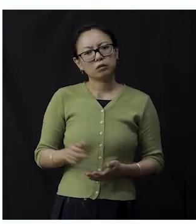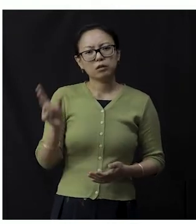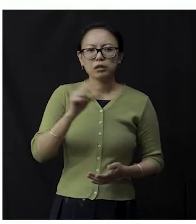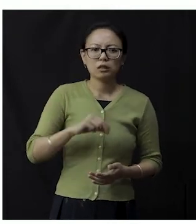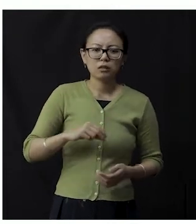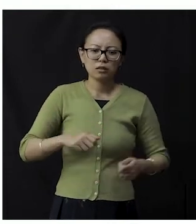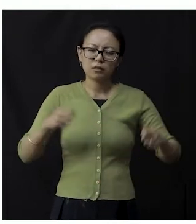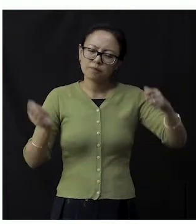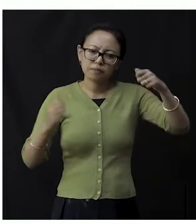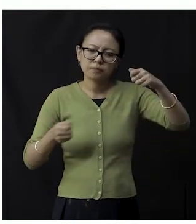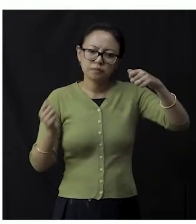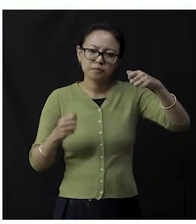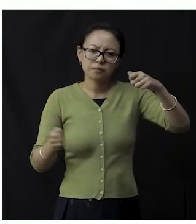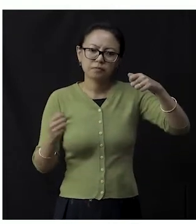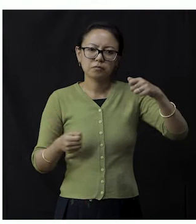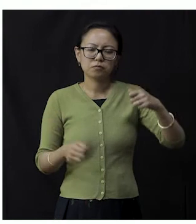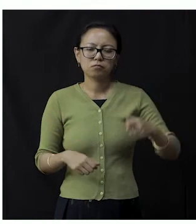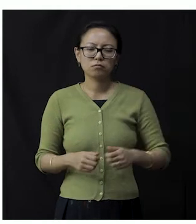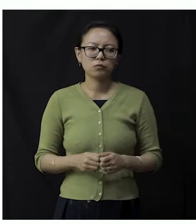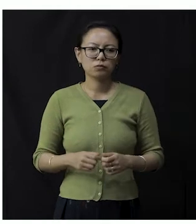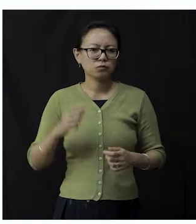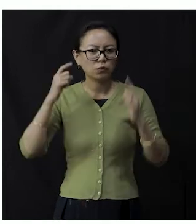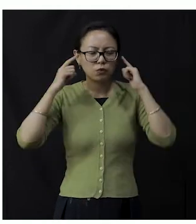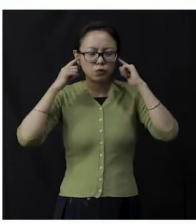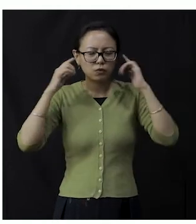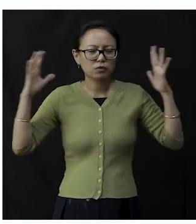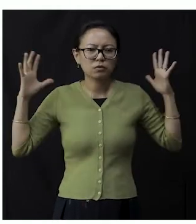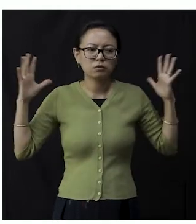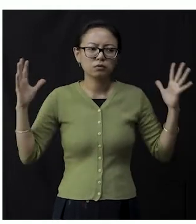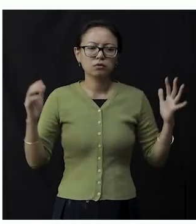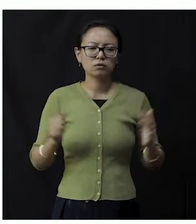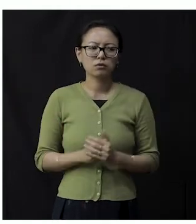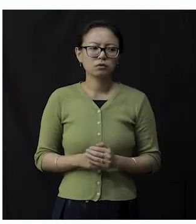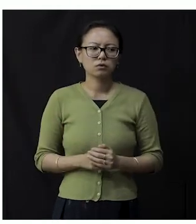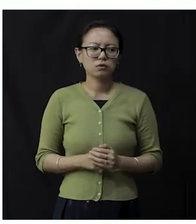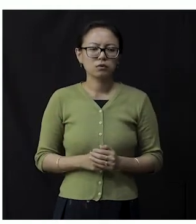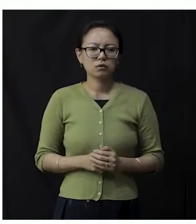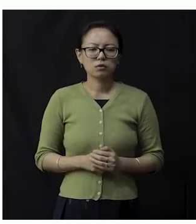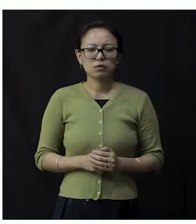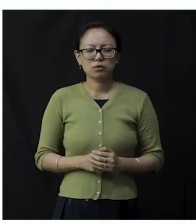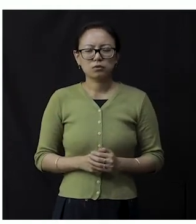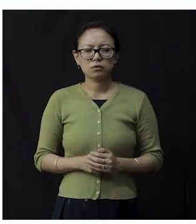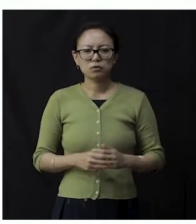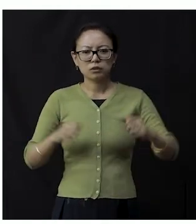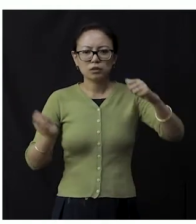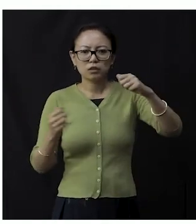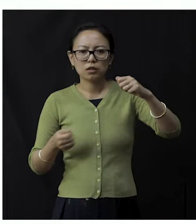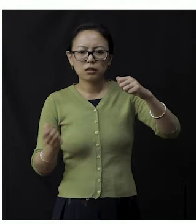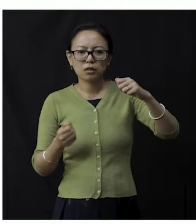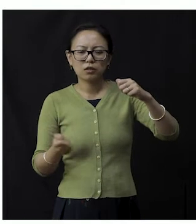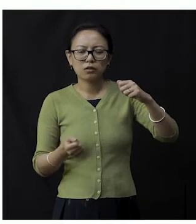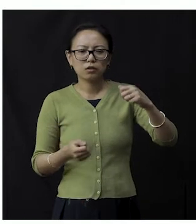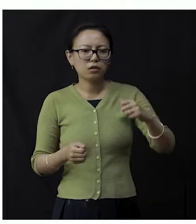and harder, and the noise was always bang, bang, bang, bang,